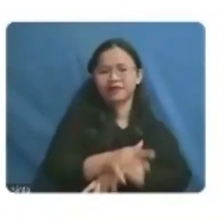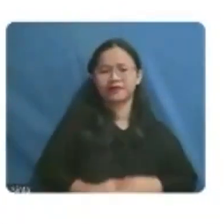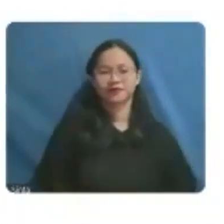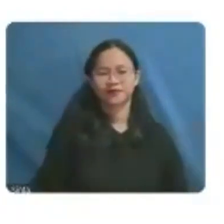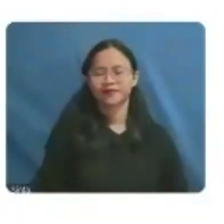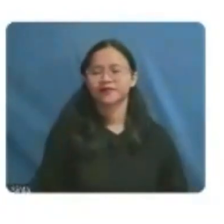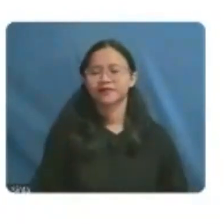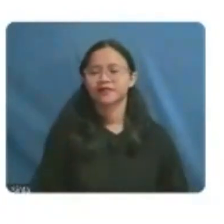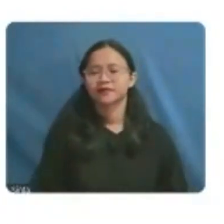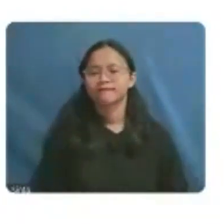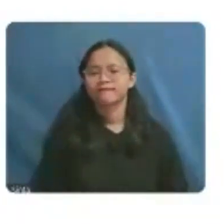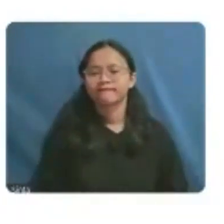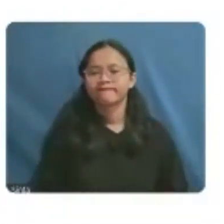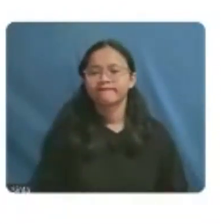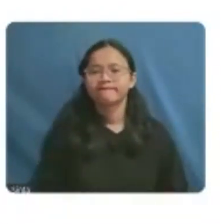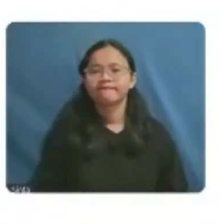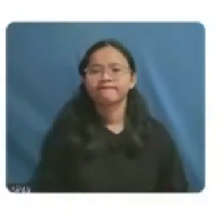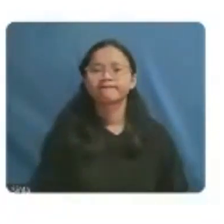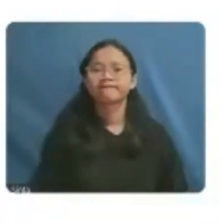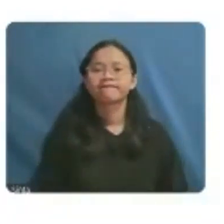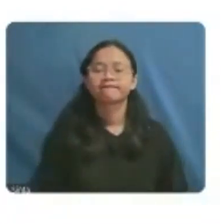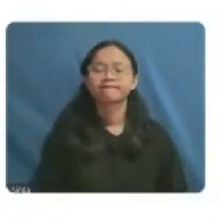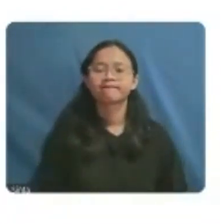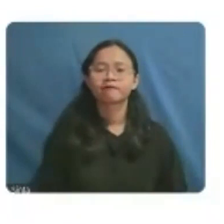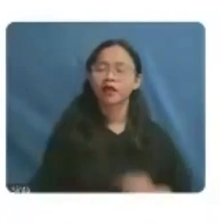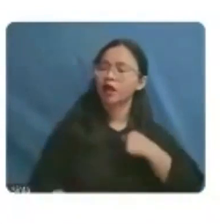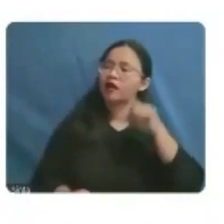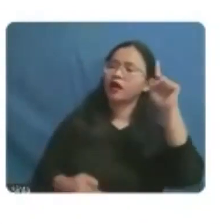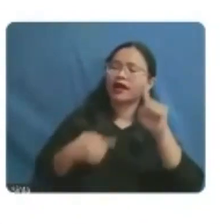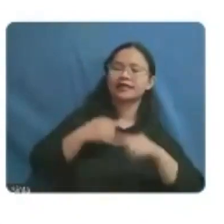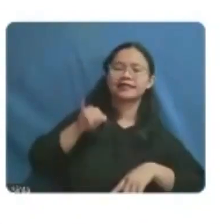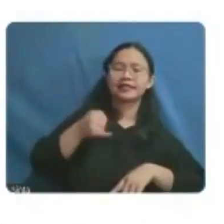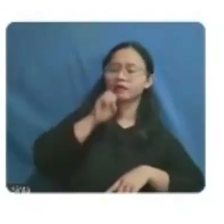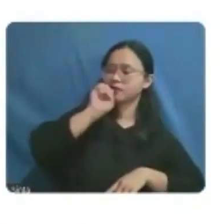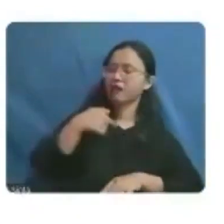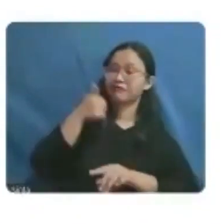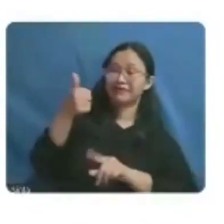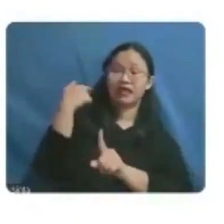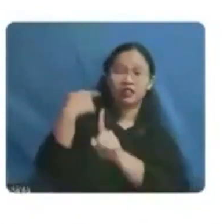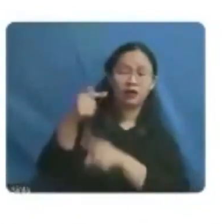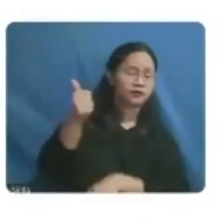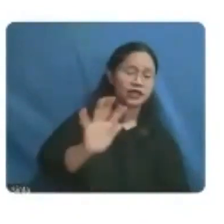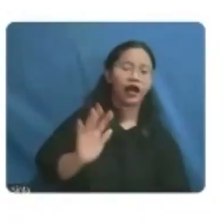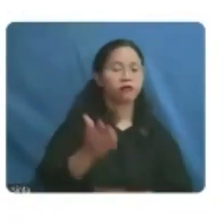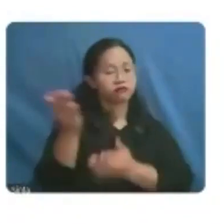If I could add something here also, is that okay? Yeah. Please, Yeah, please, Prof. Jalal. I